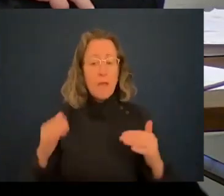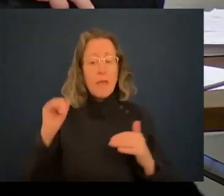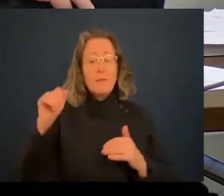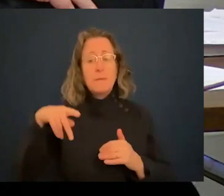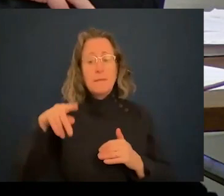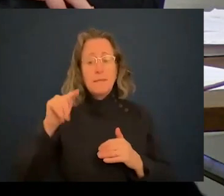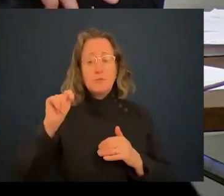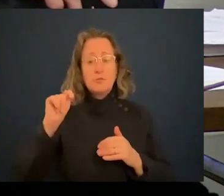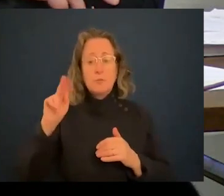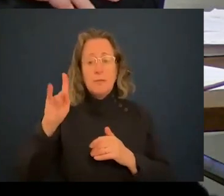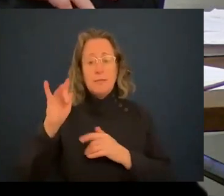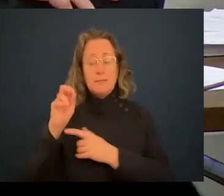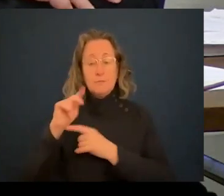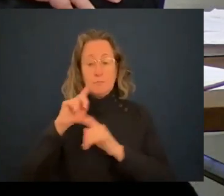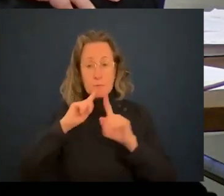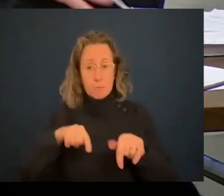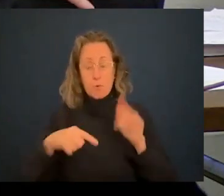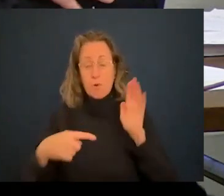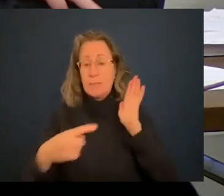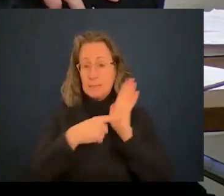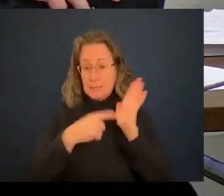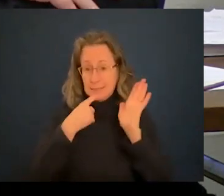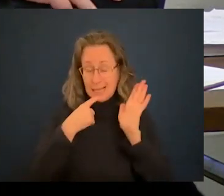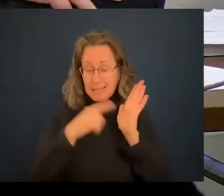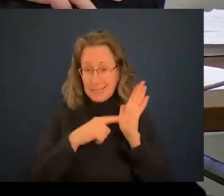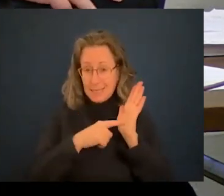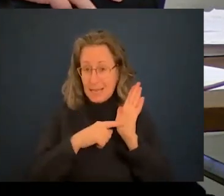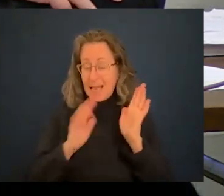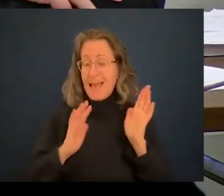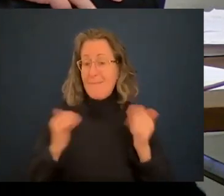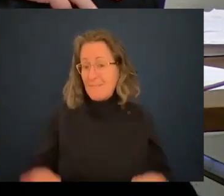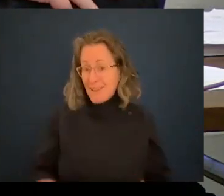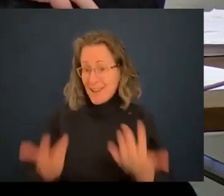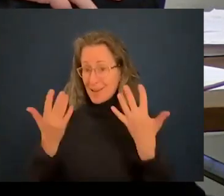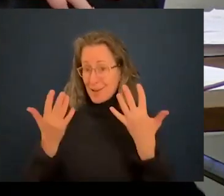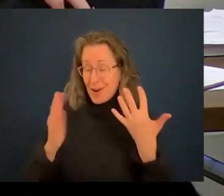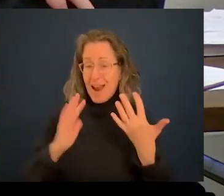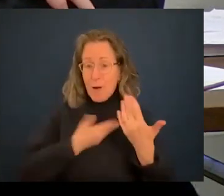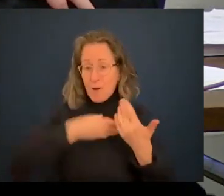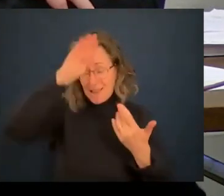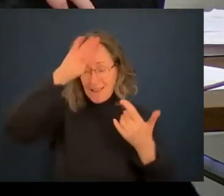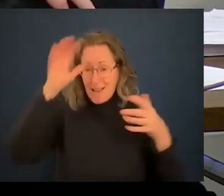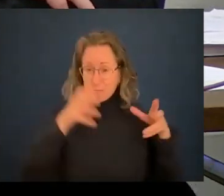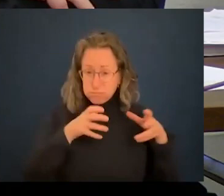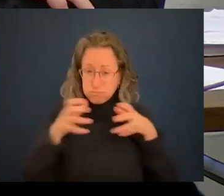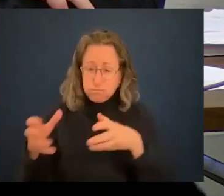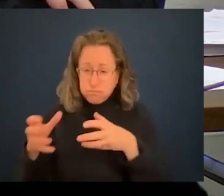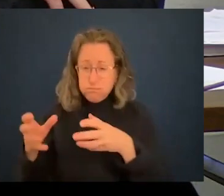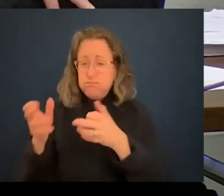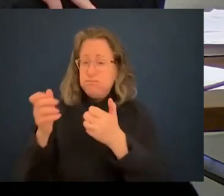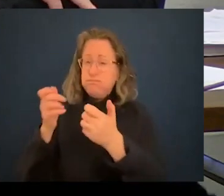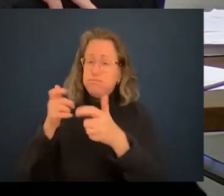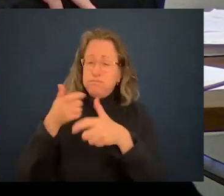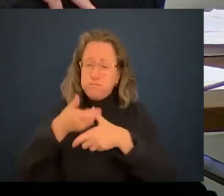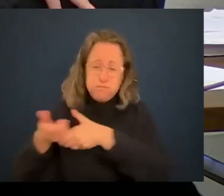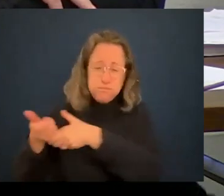fire response effective response Force is in dire need of being addressed